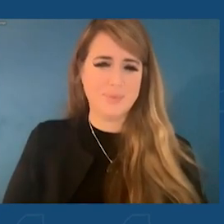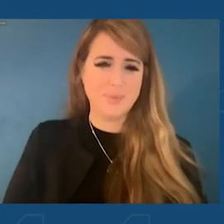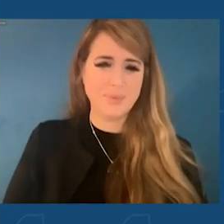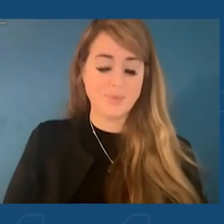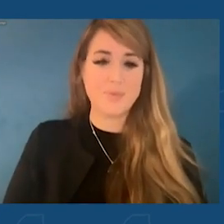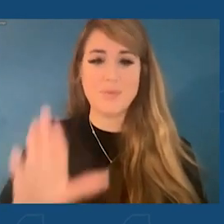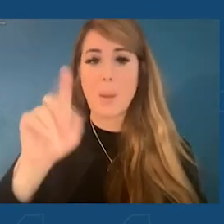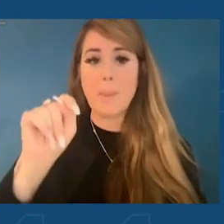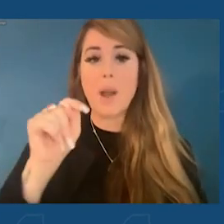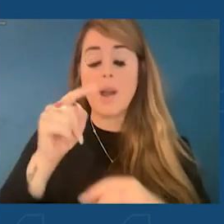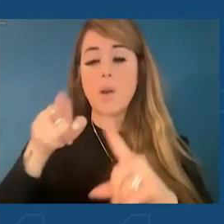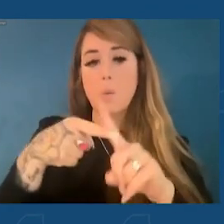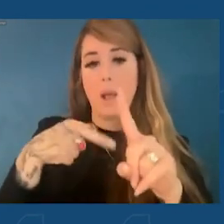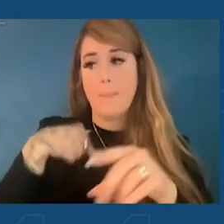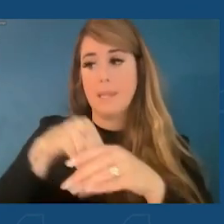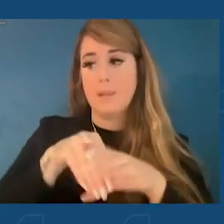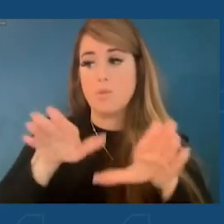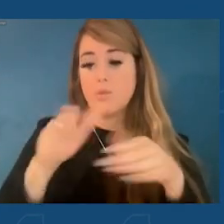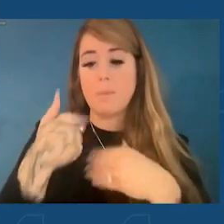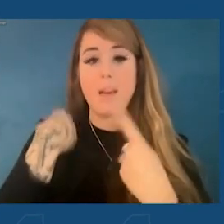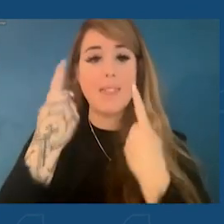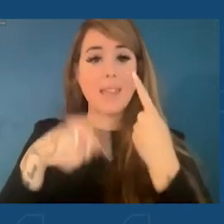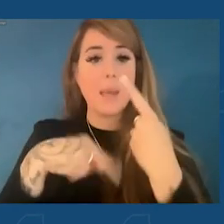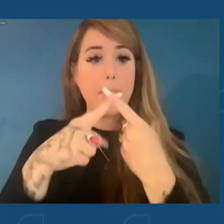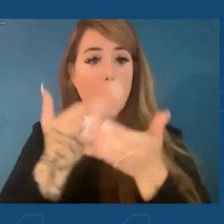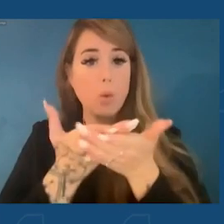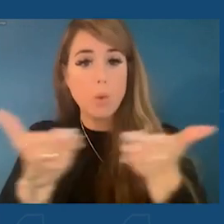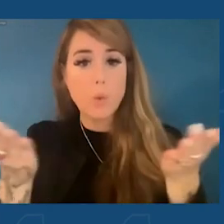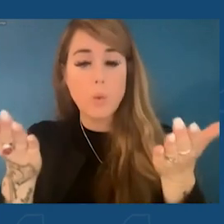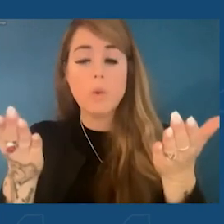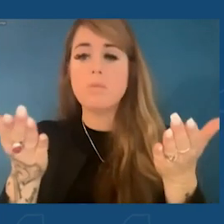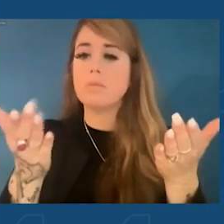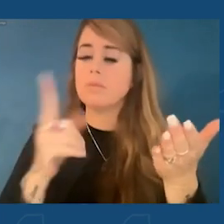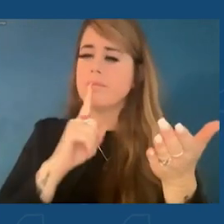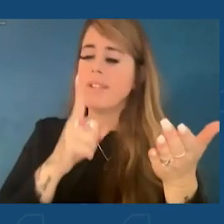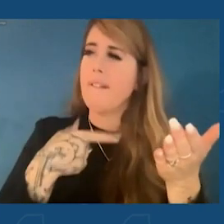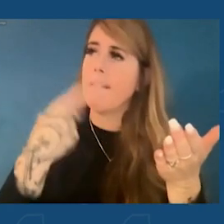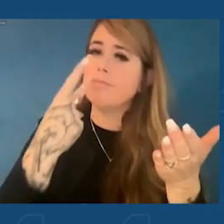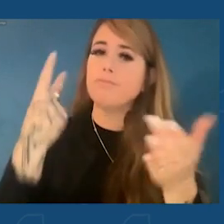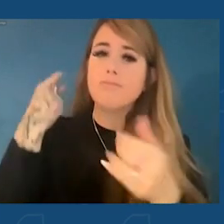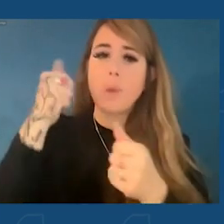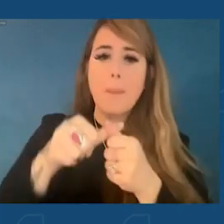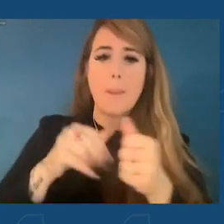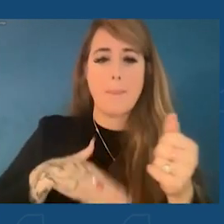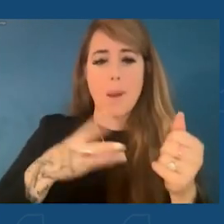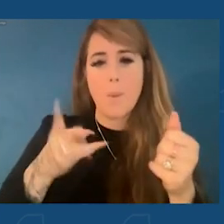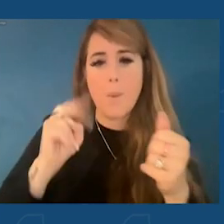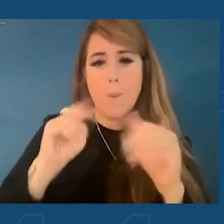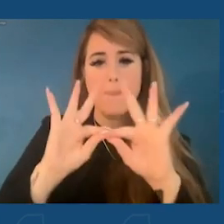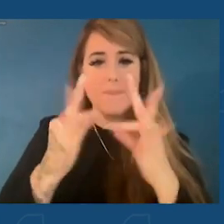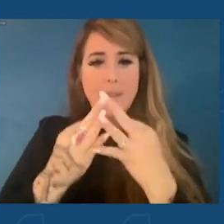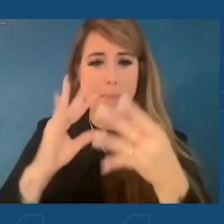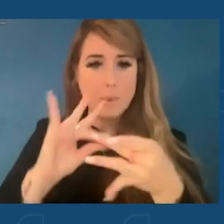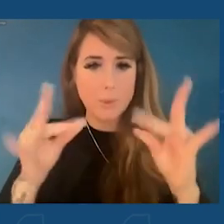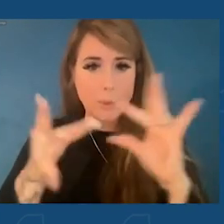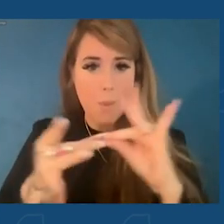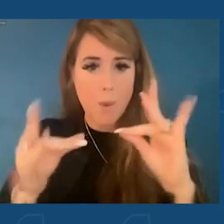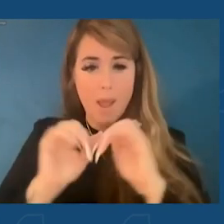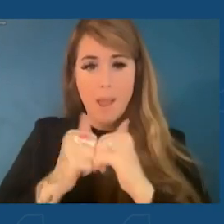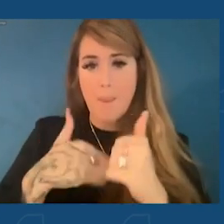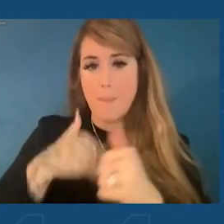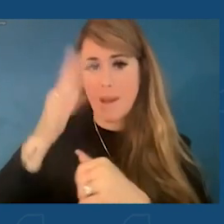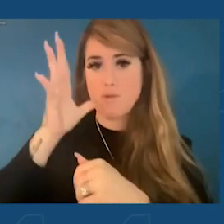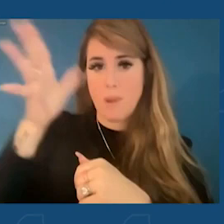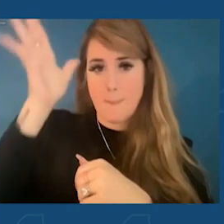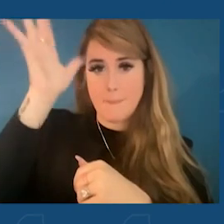But when I'm in a room, when I think about all of you, it takes me back to my own family's story. How my grandparents,